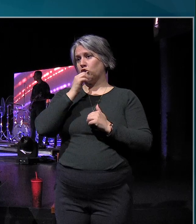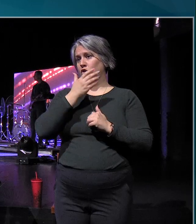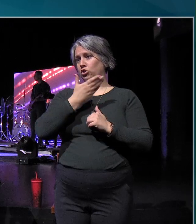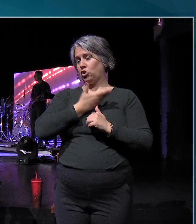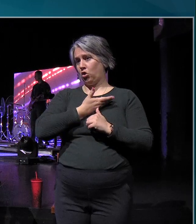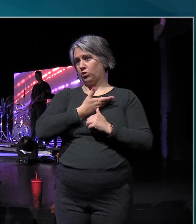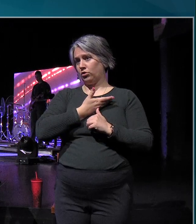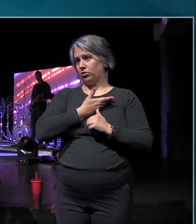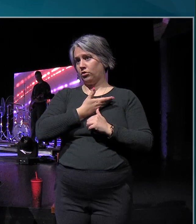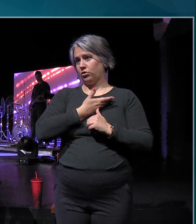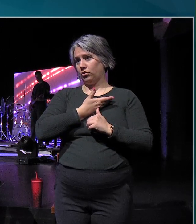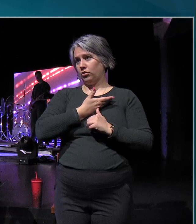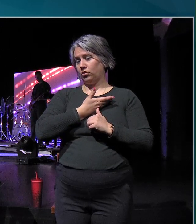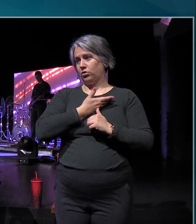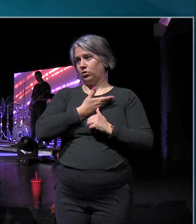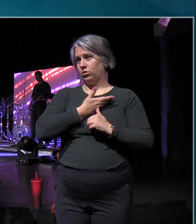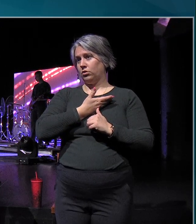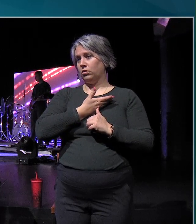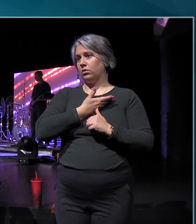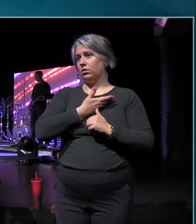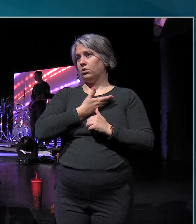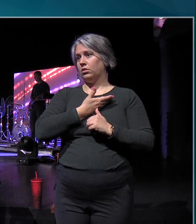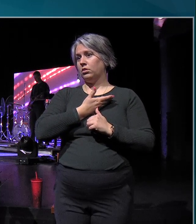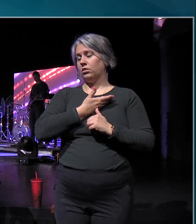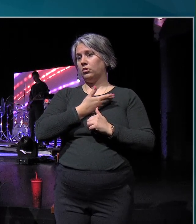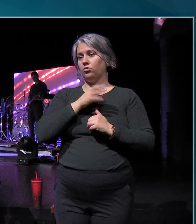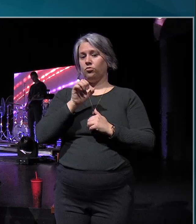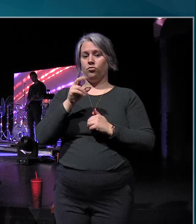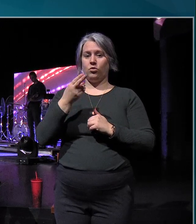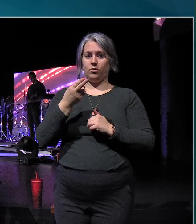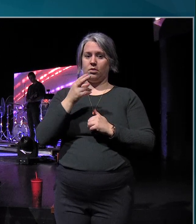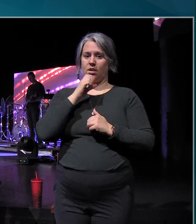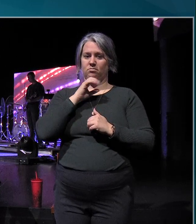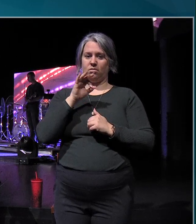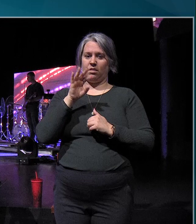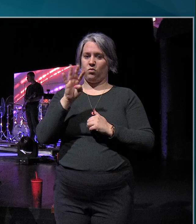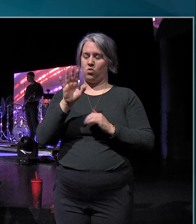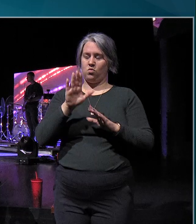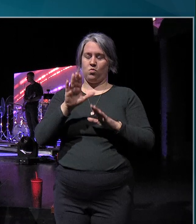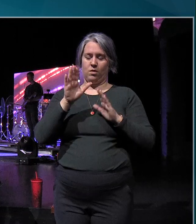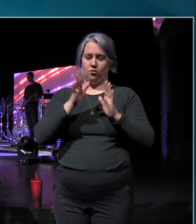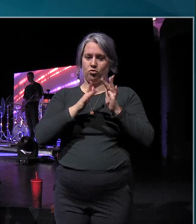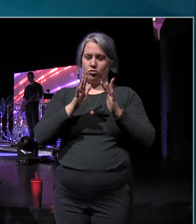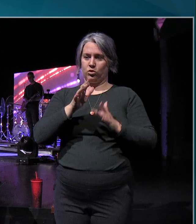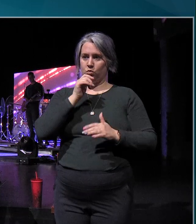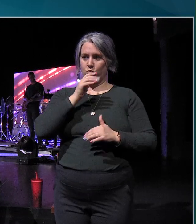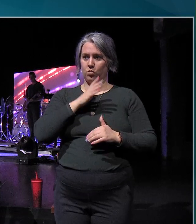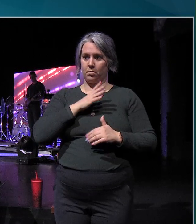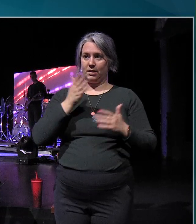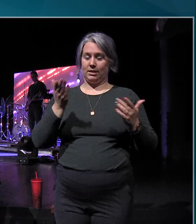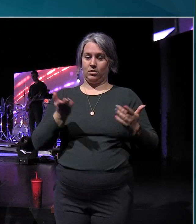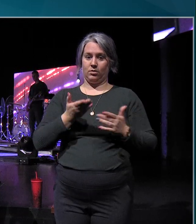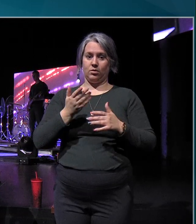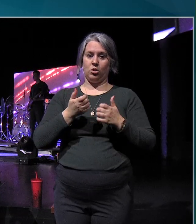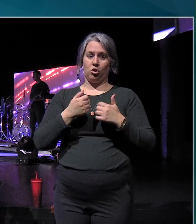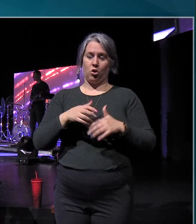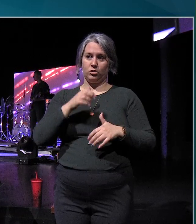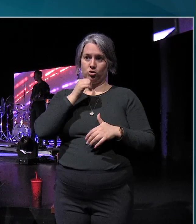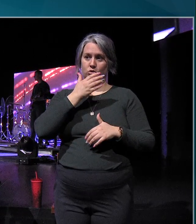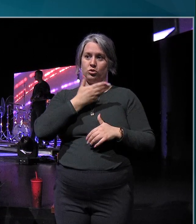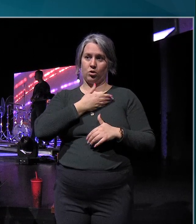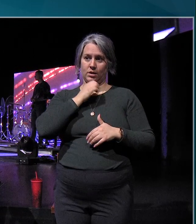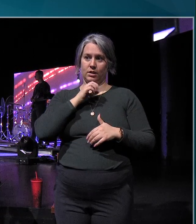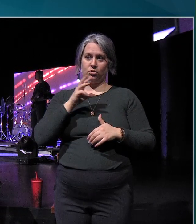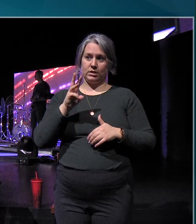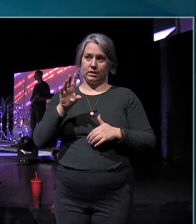is 94-year-old saint, been part of Worship Center for a long time, and she lost her daughter, who was